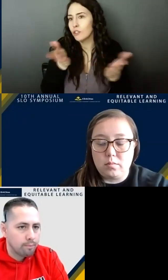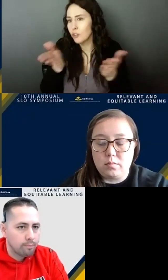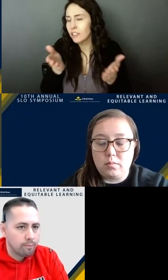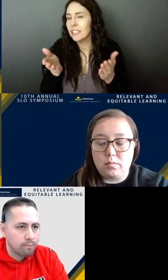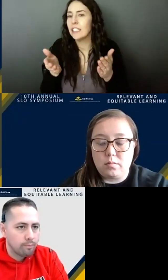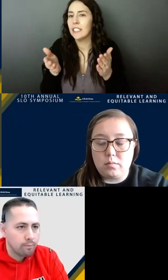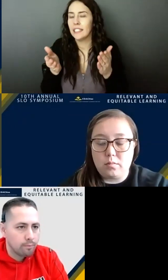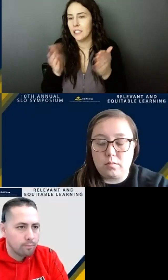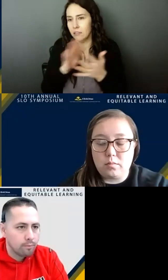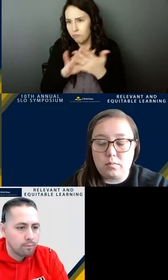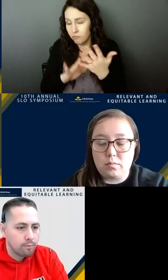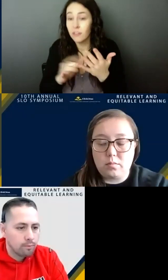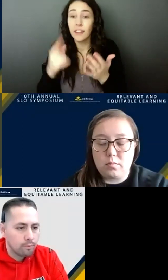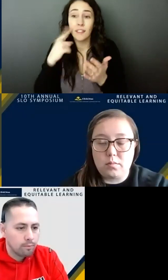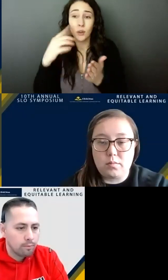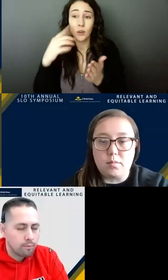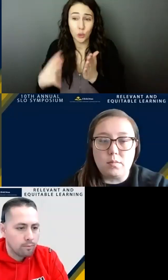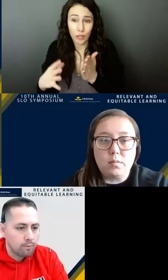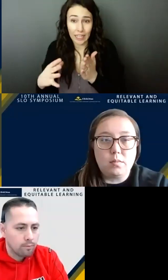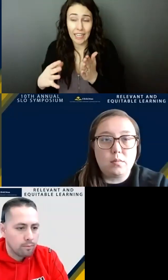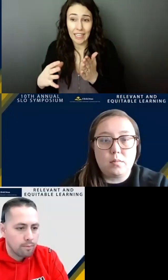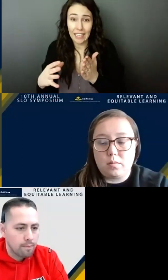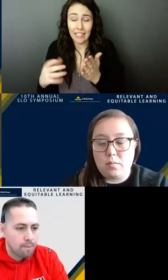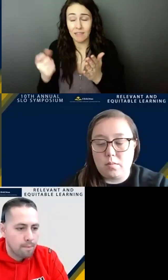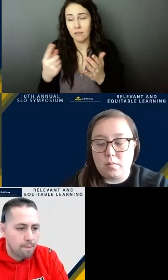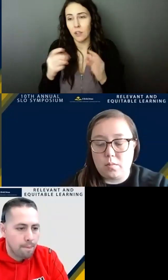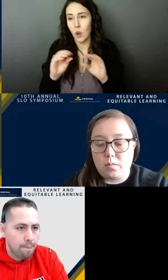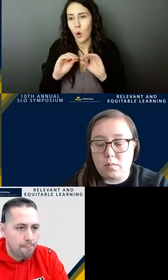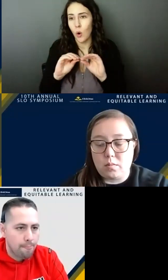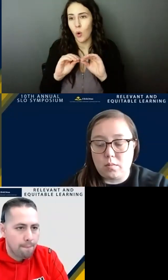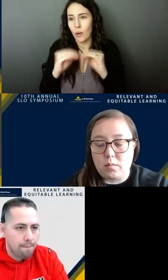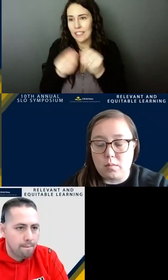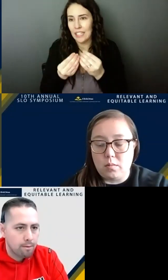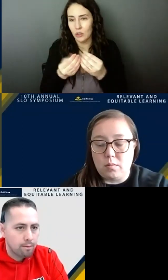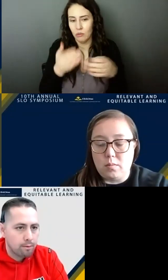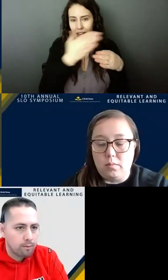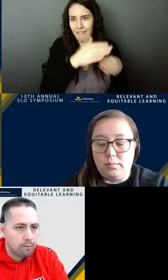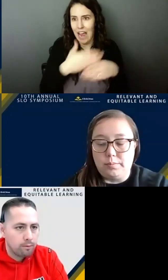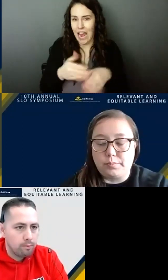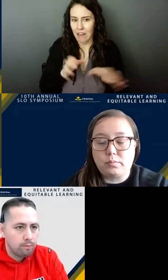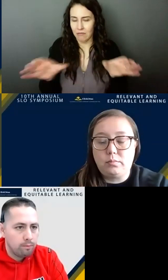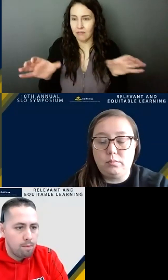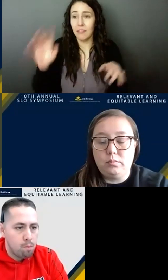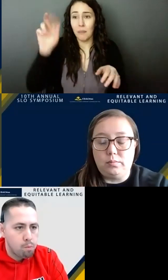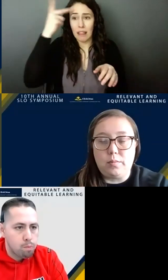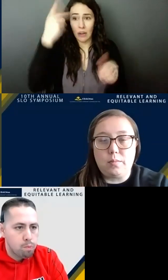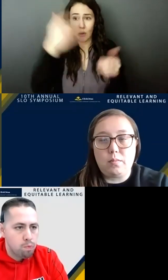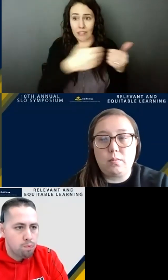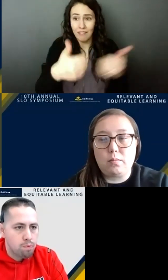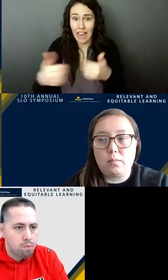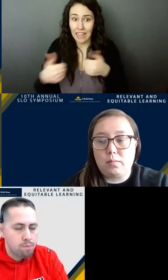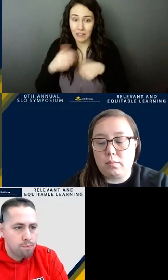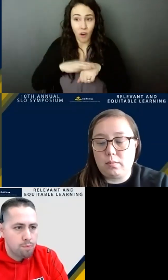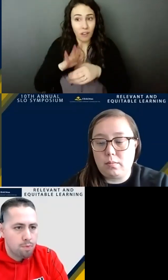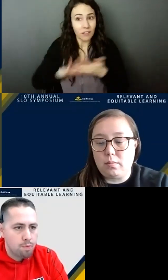student, despite the organizational divides and the political divides that can exist on a college campus, student